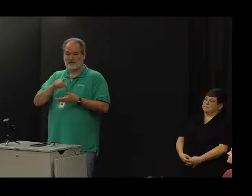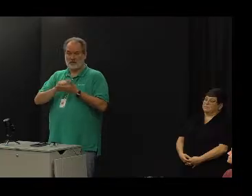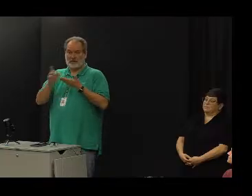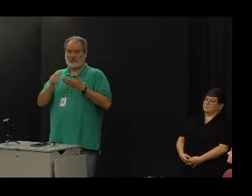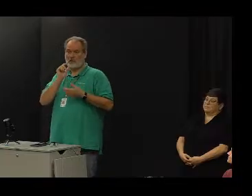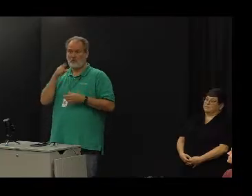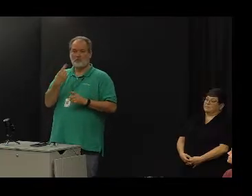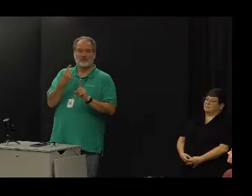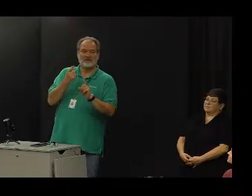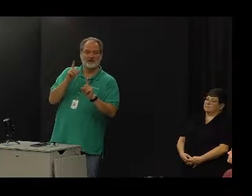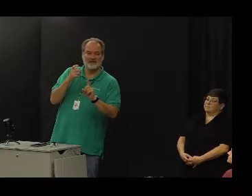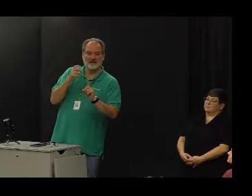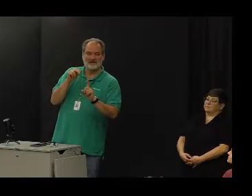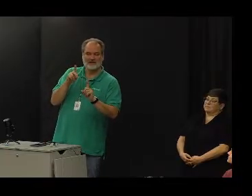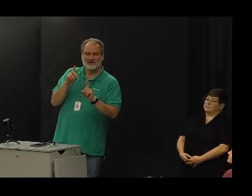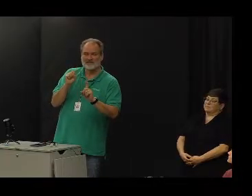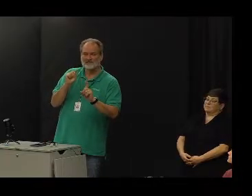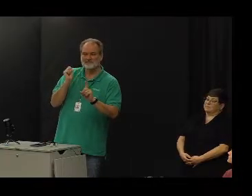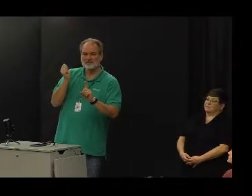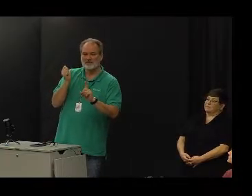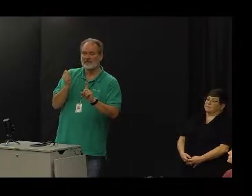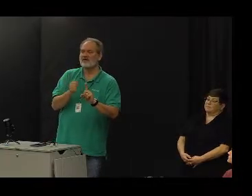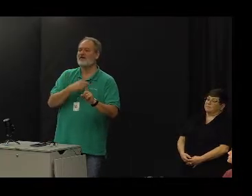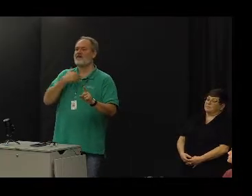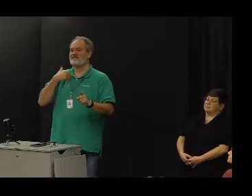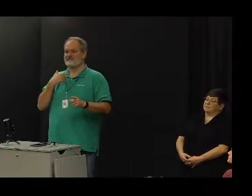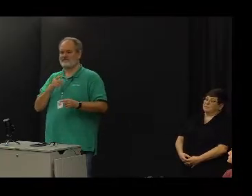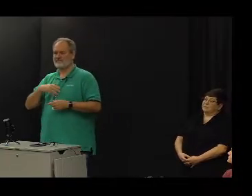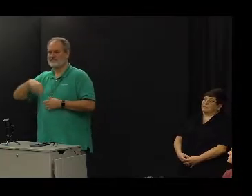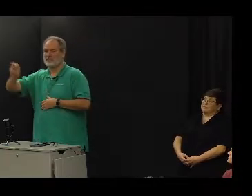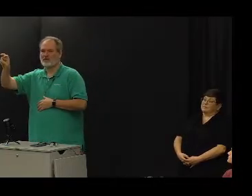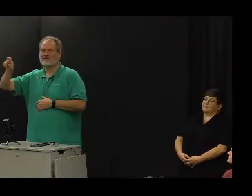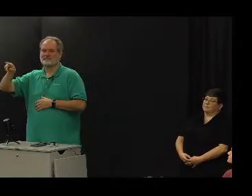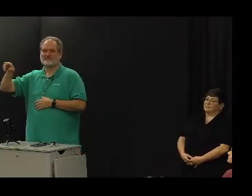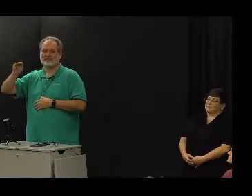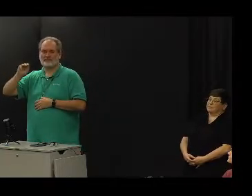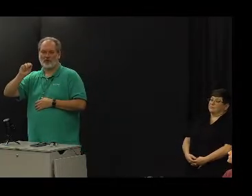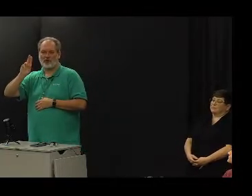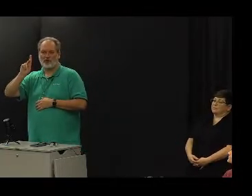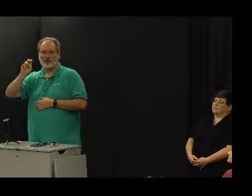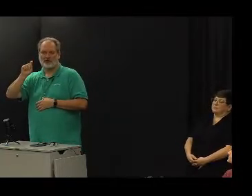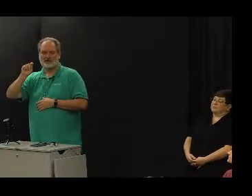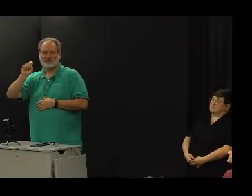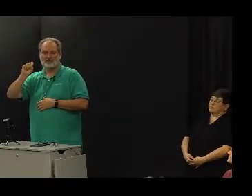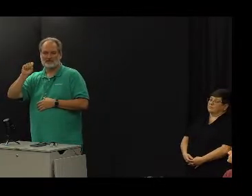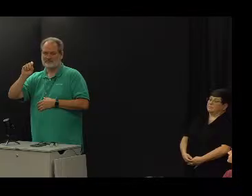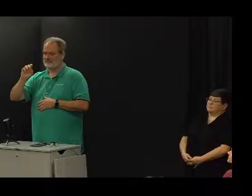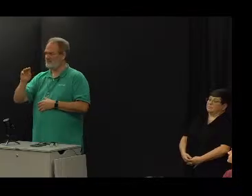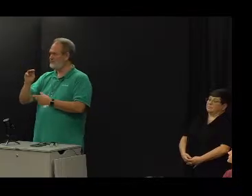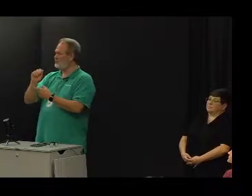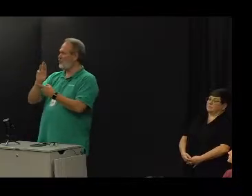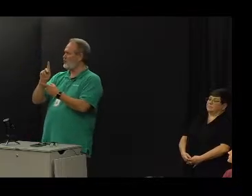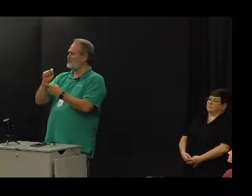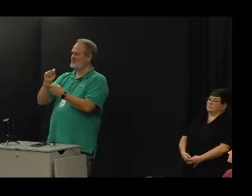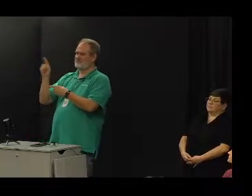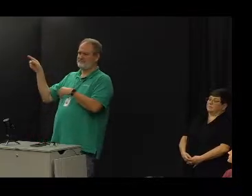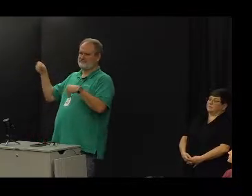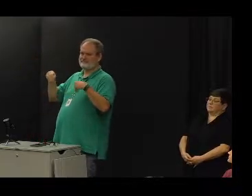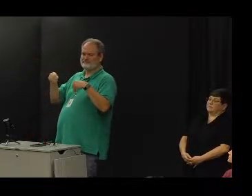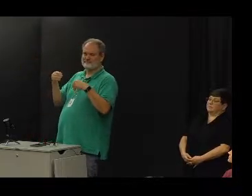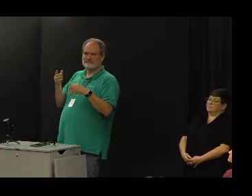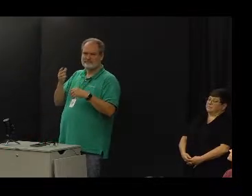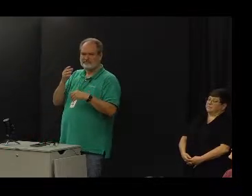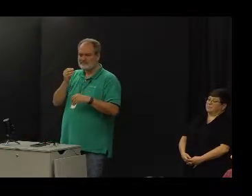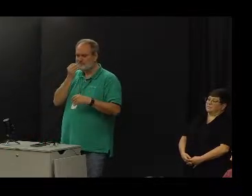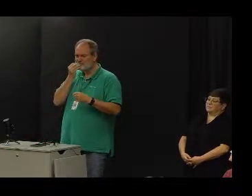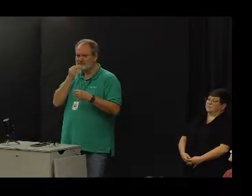And then also, we went to the Legends baseball game, and then we also had a field trip. We went to